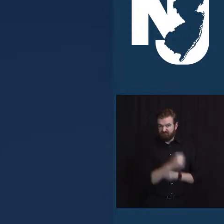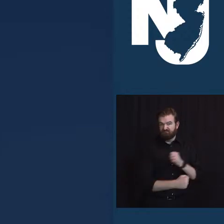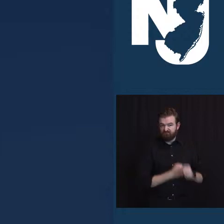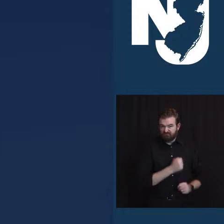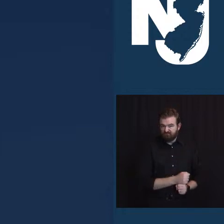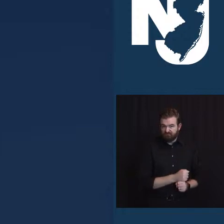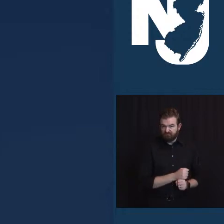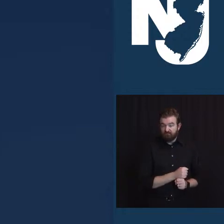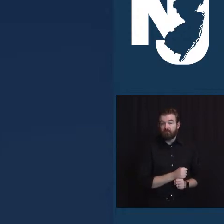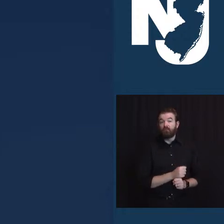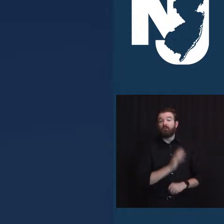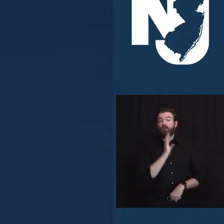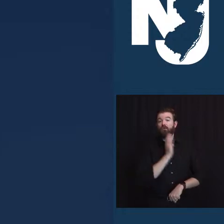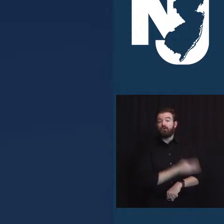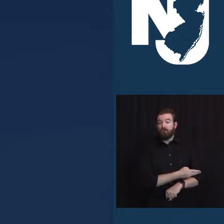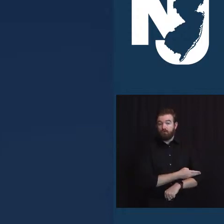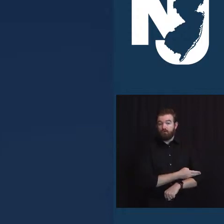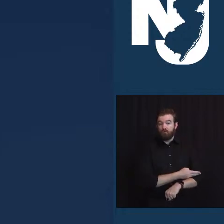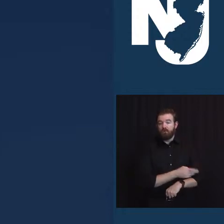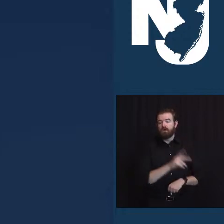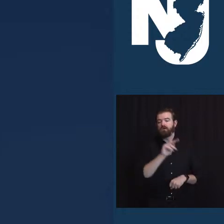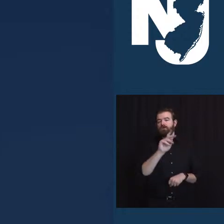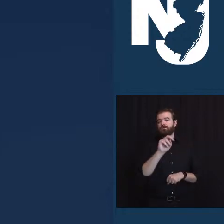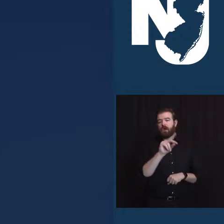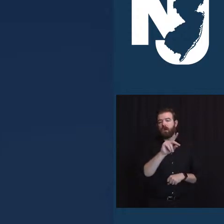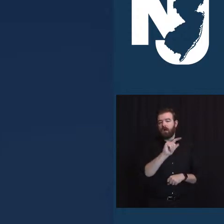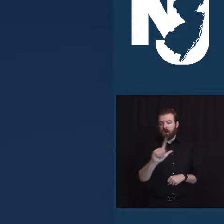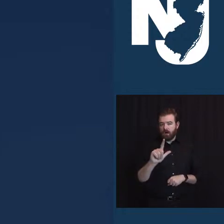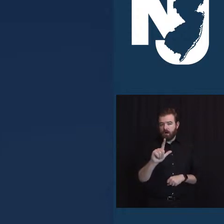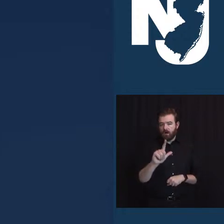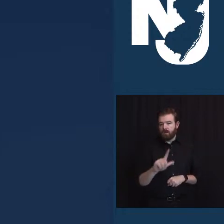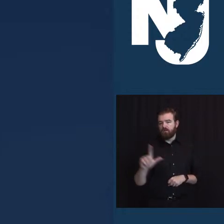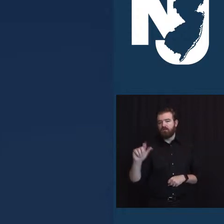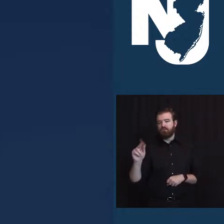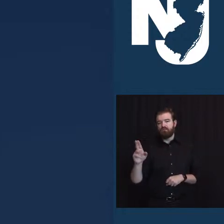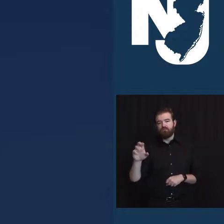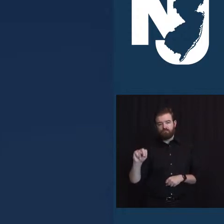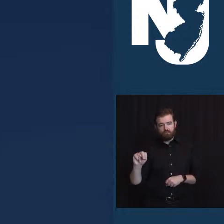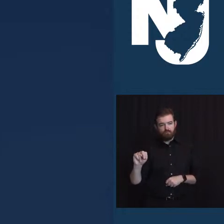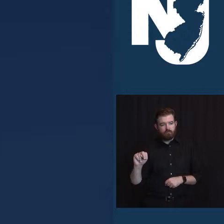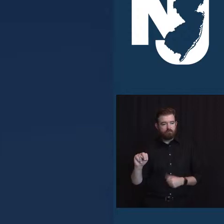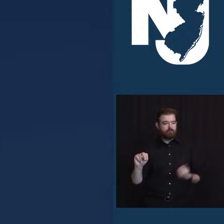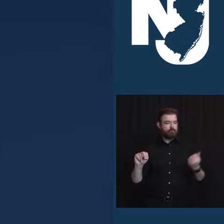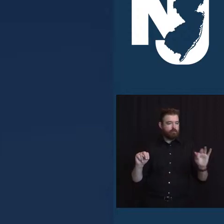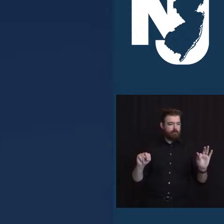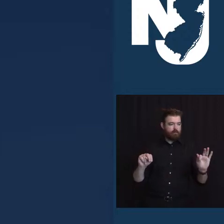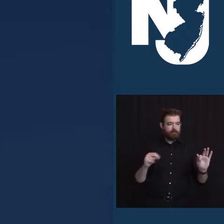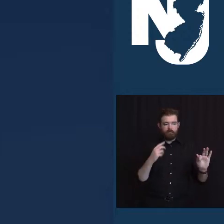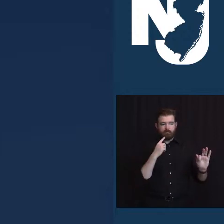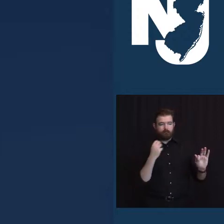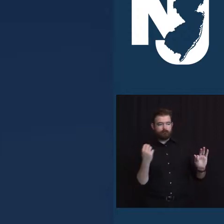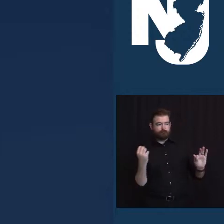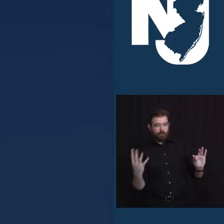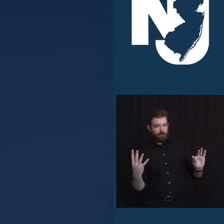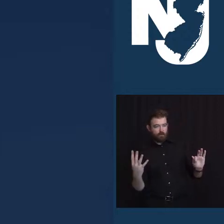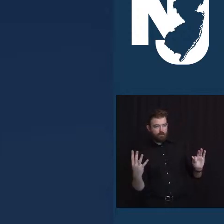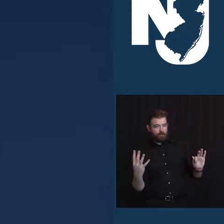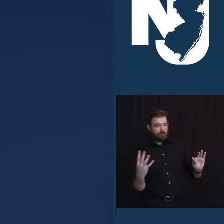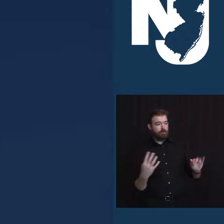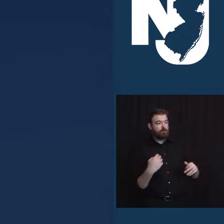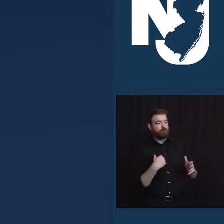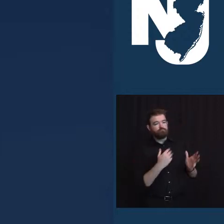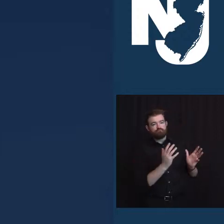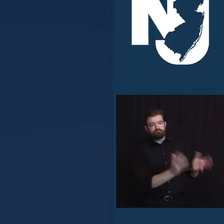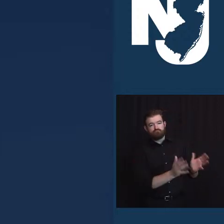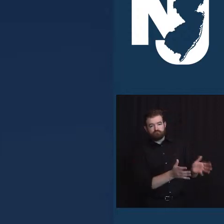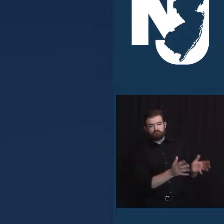and Lauren. Kendall is 19, Lauren is 14. You can see them all there. I had the great honor of speaking with Jessica and Kendall